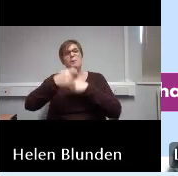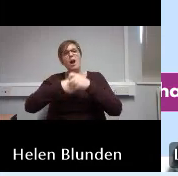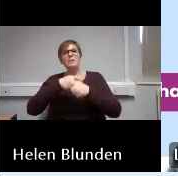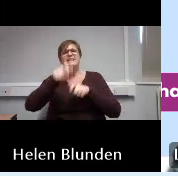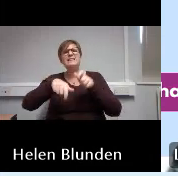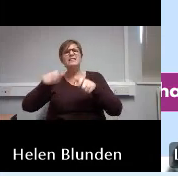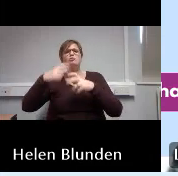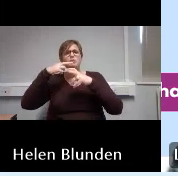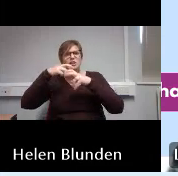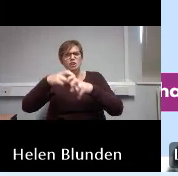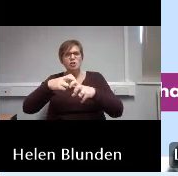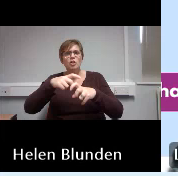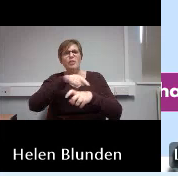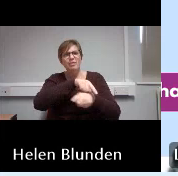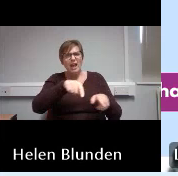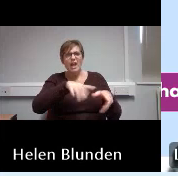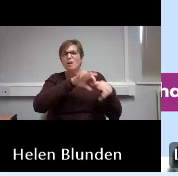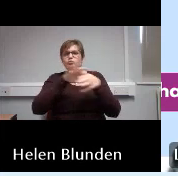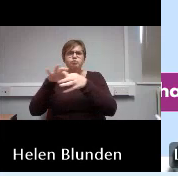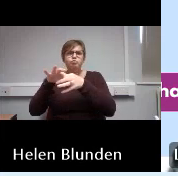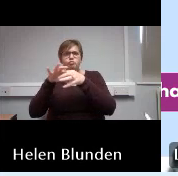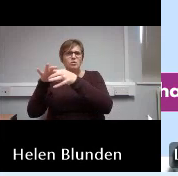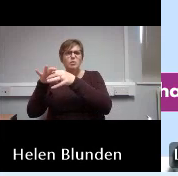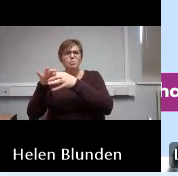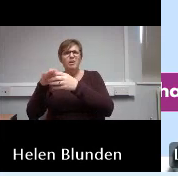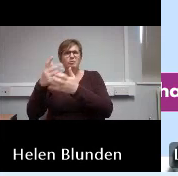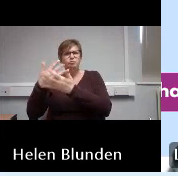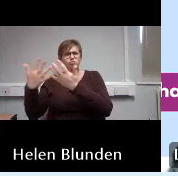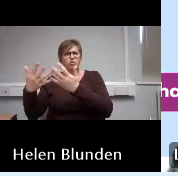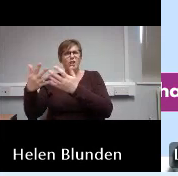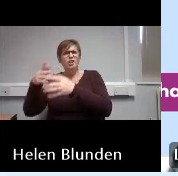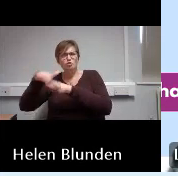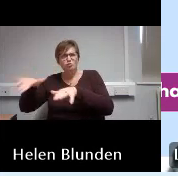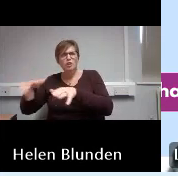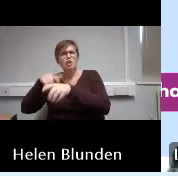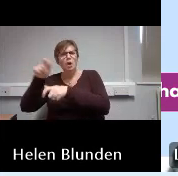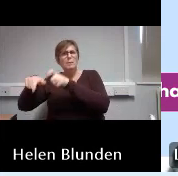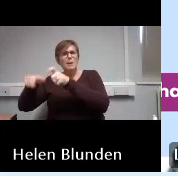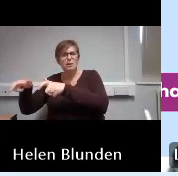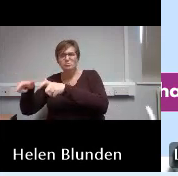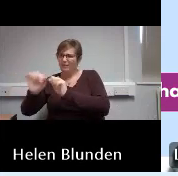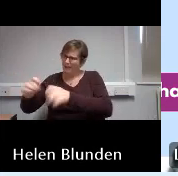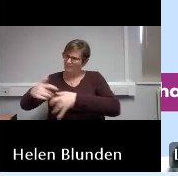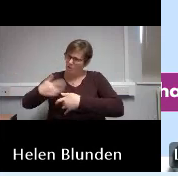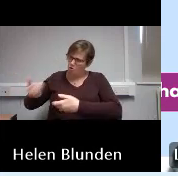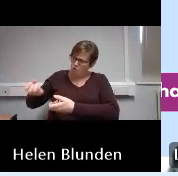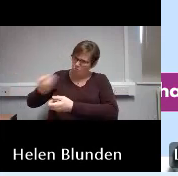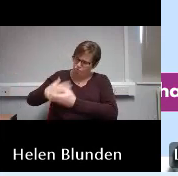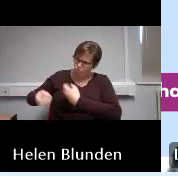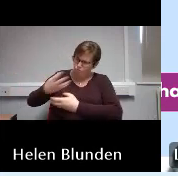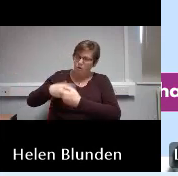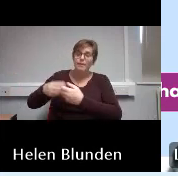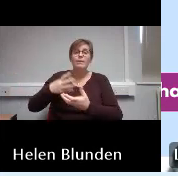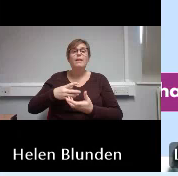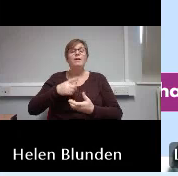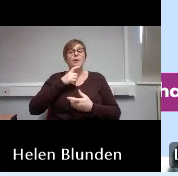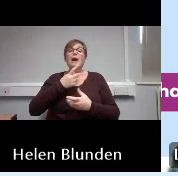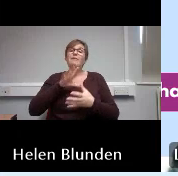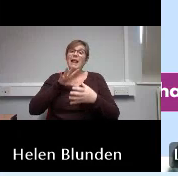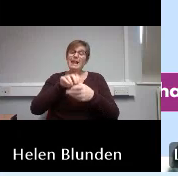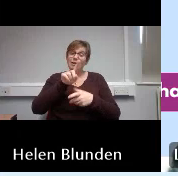with 730 local children and young people to gain views. The link to their published report will be on the